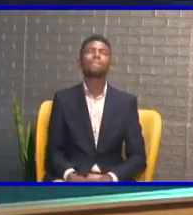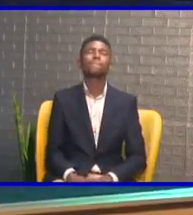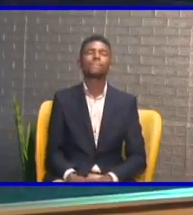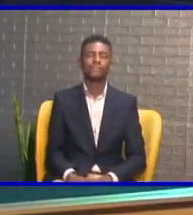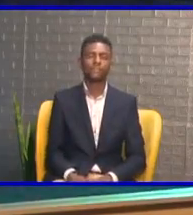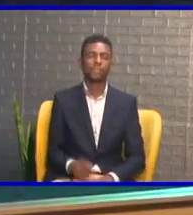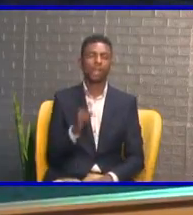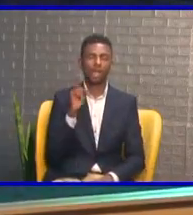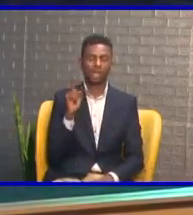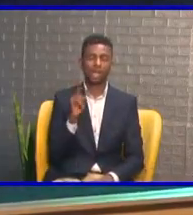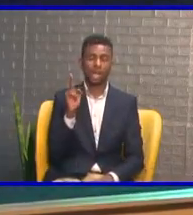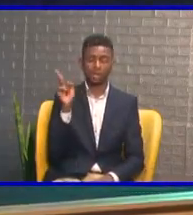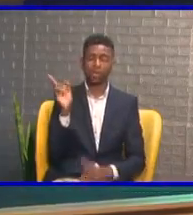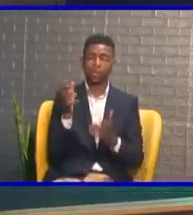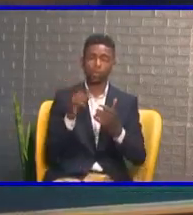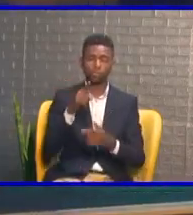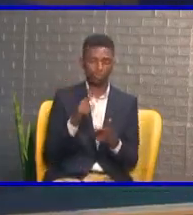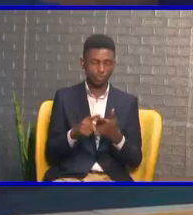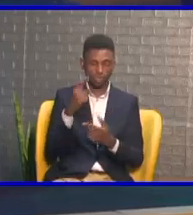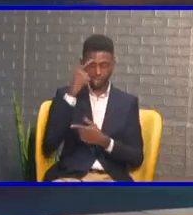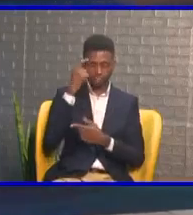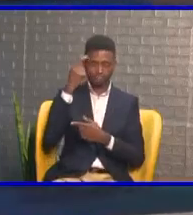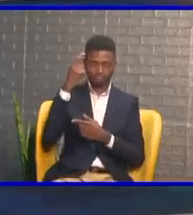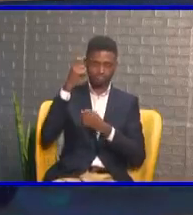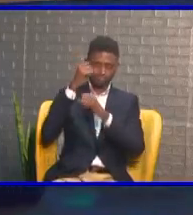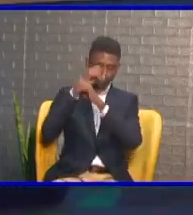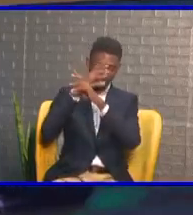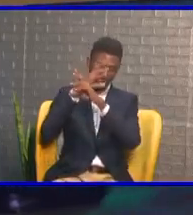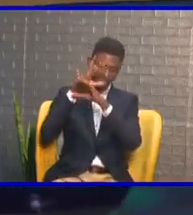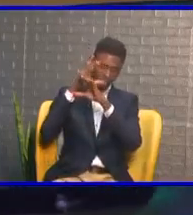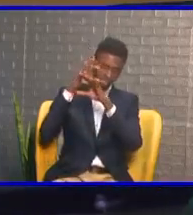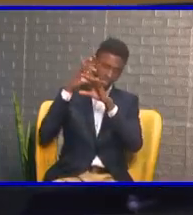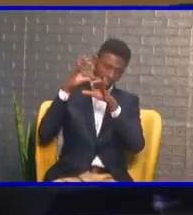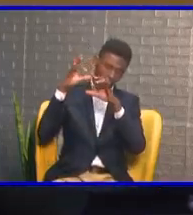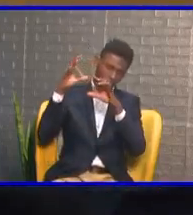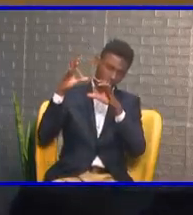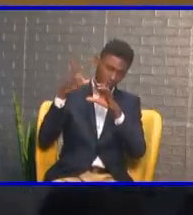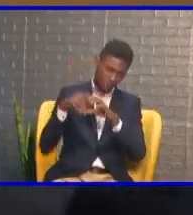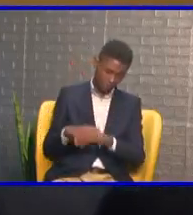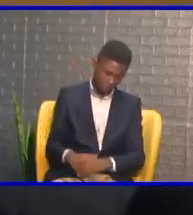I want you to imagine. Take some time, imagine.